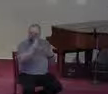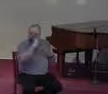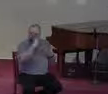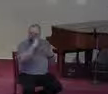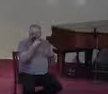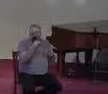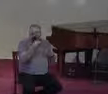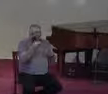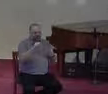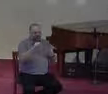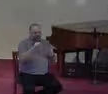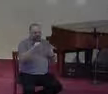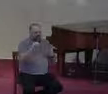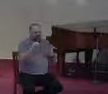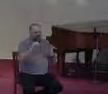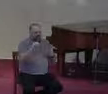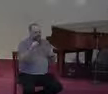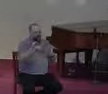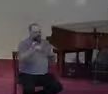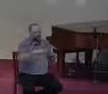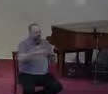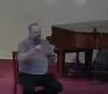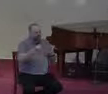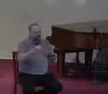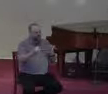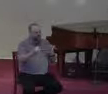Okay. Rosie Mansoor, Little John Torres.